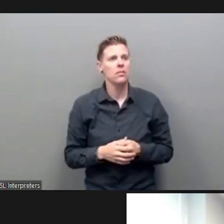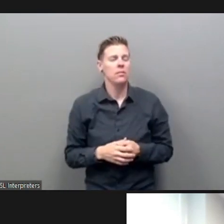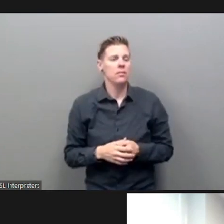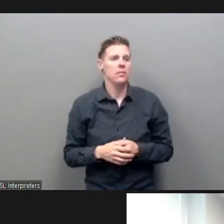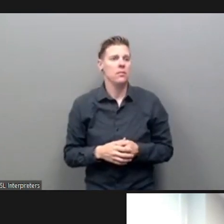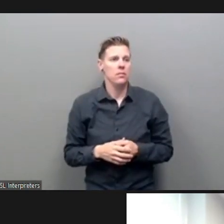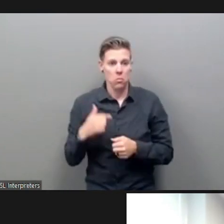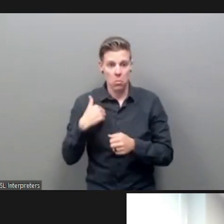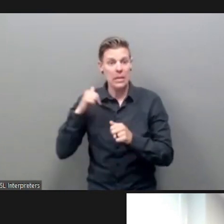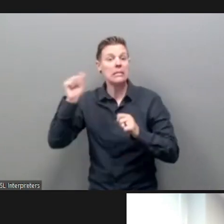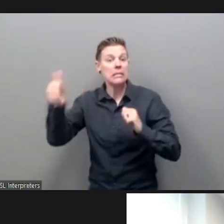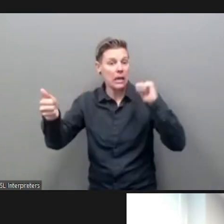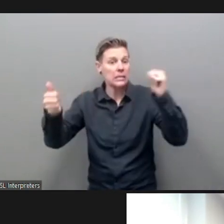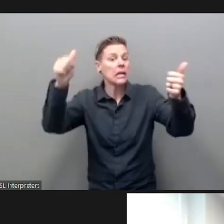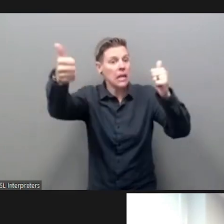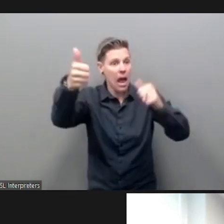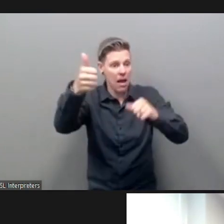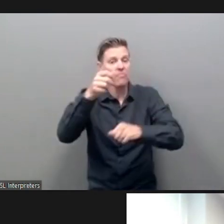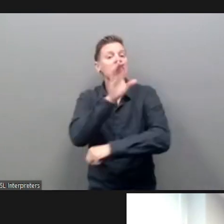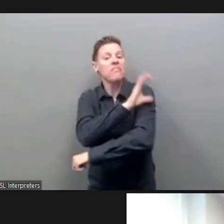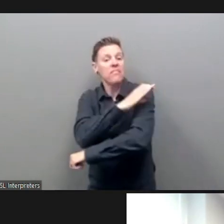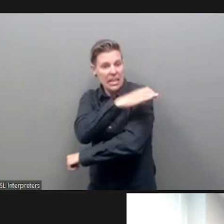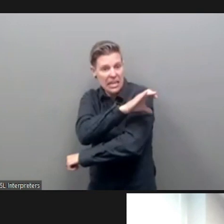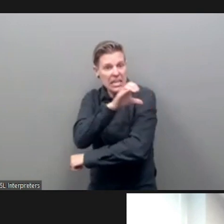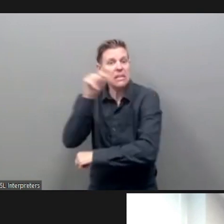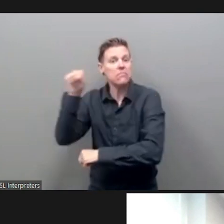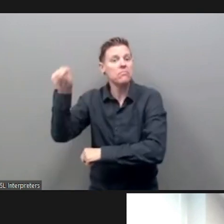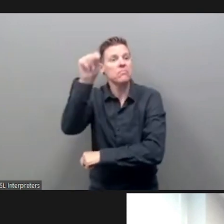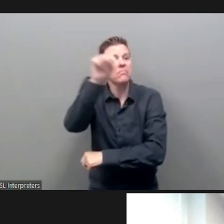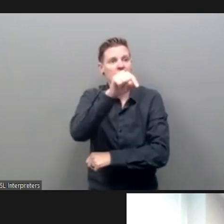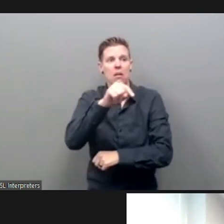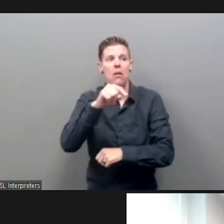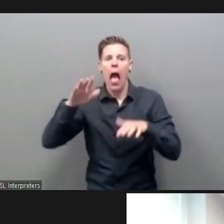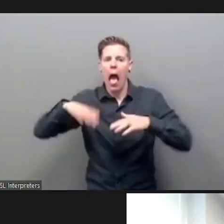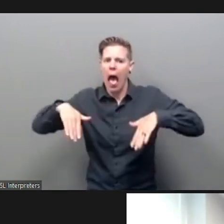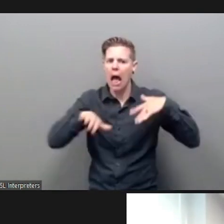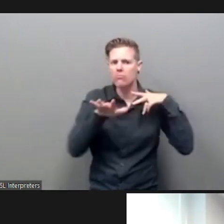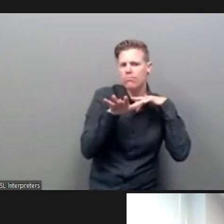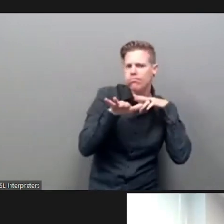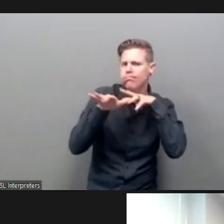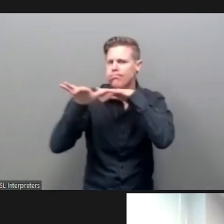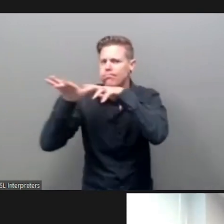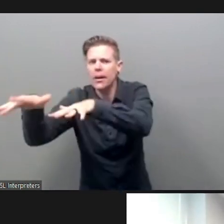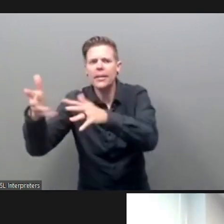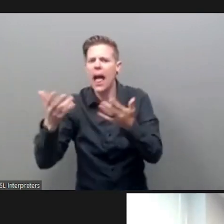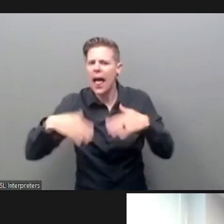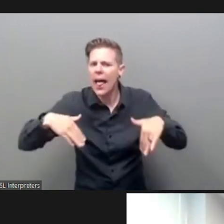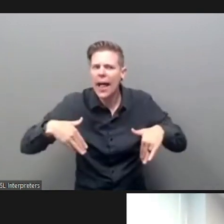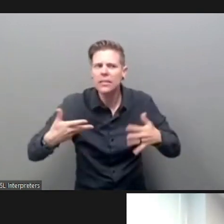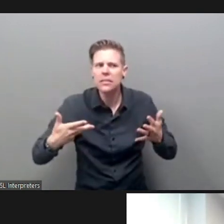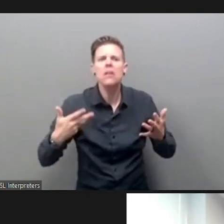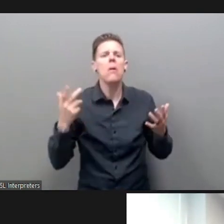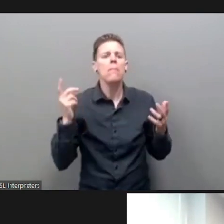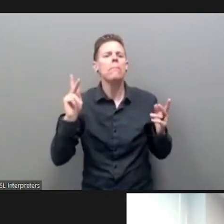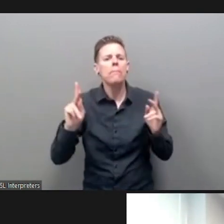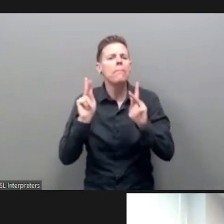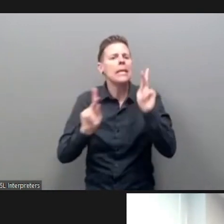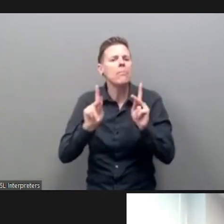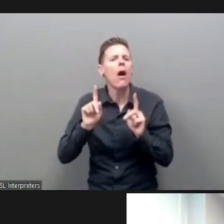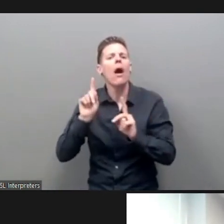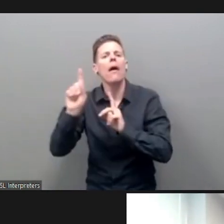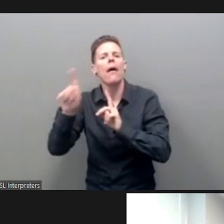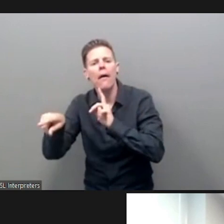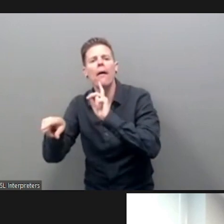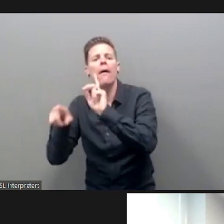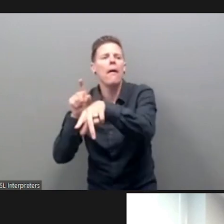there haven't been as high uptake as we thought. In certain of our actually city areas, so the large